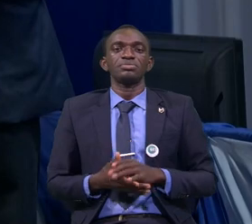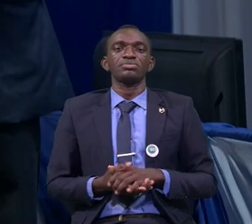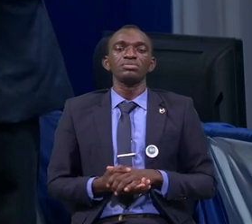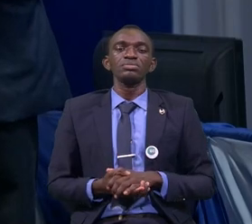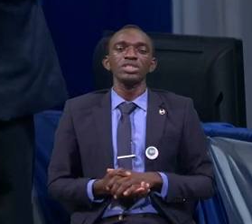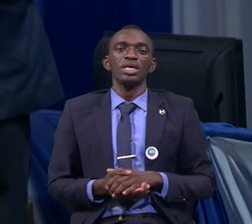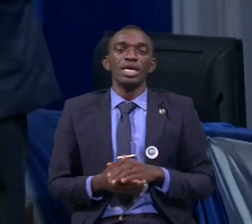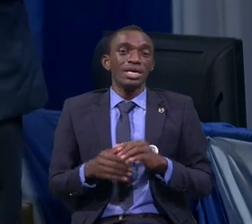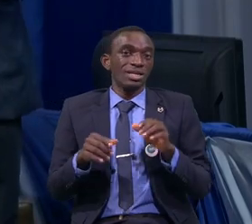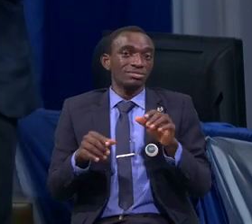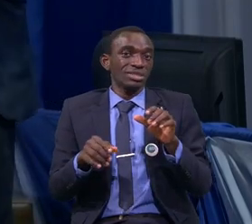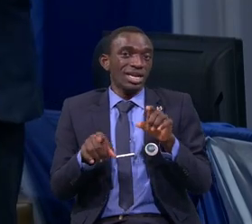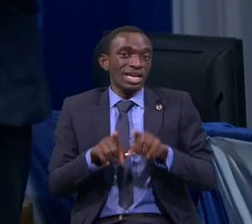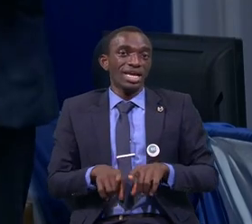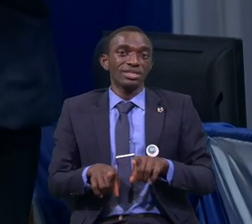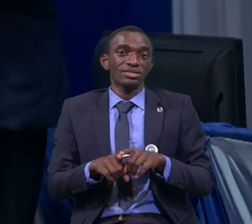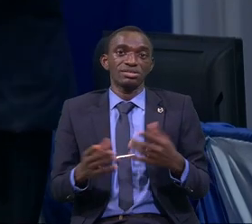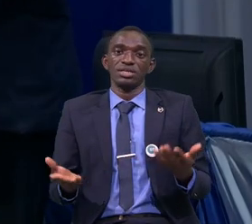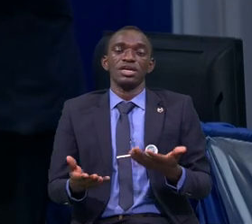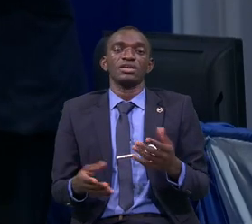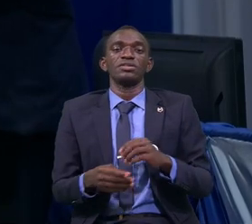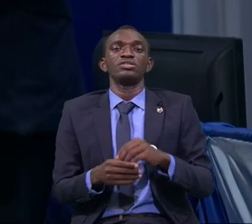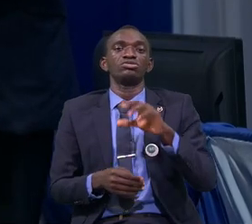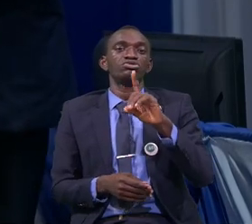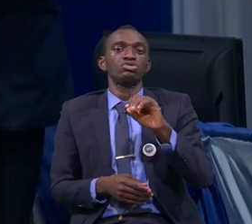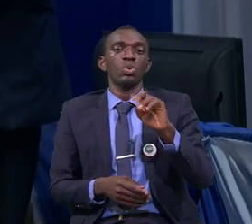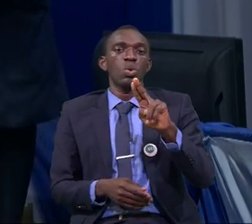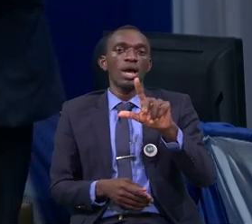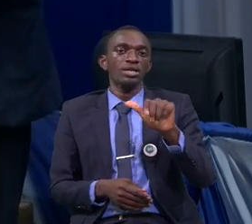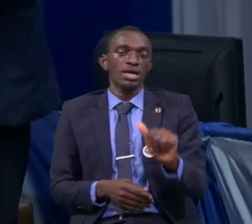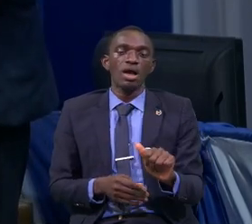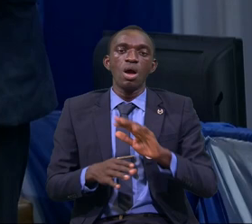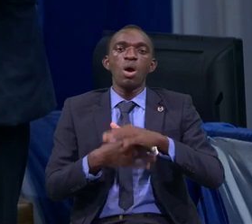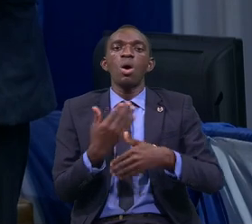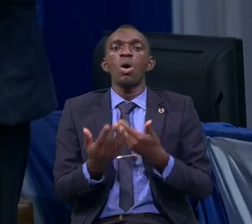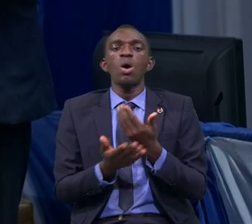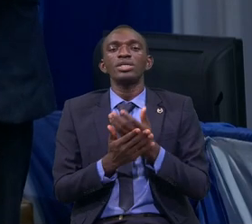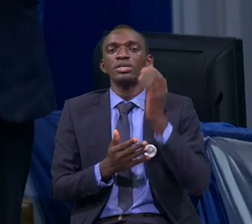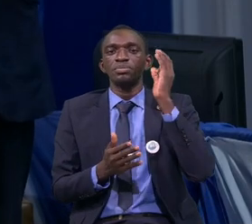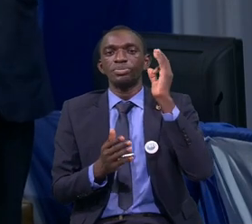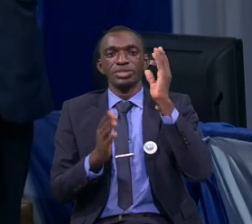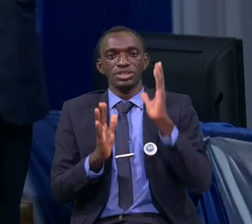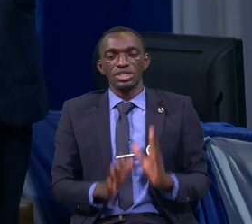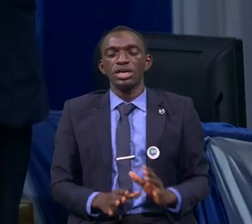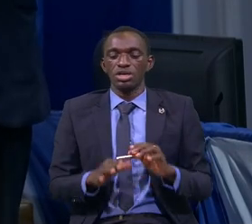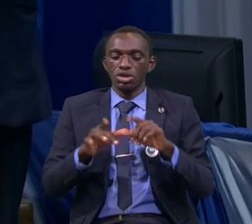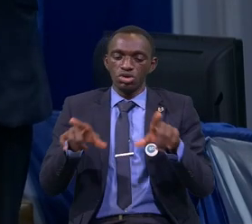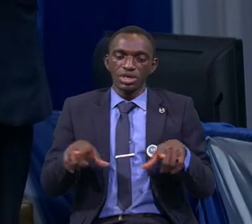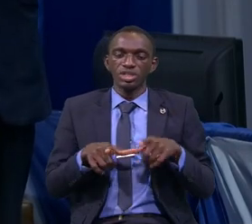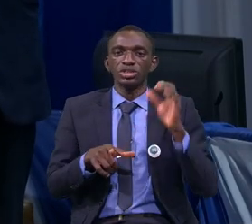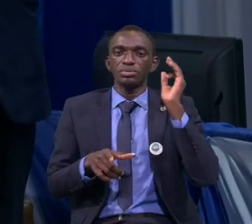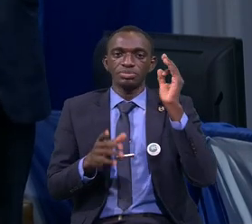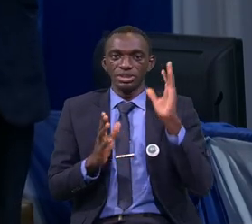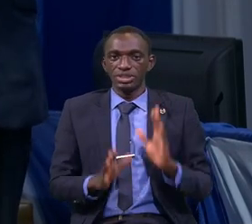Like in Douala here, all the pastors, location pastor, district